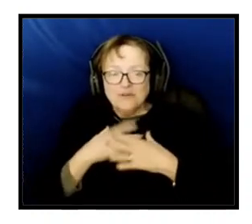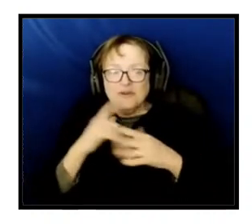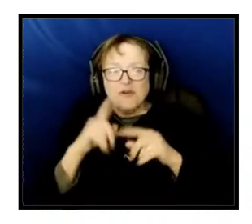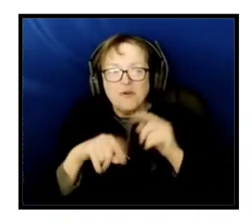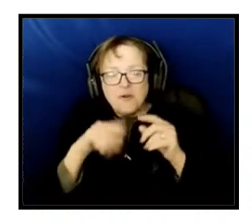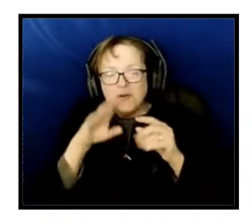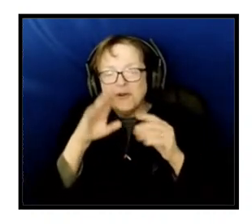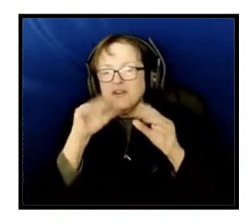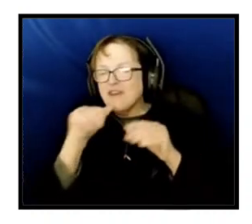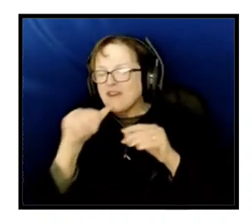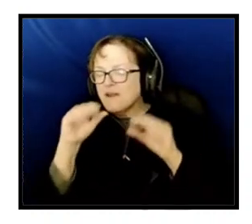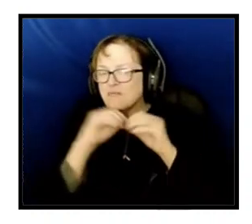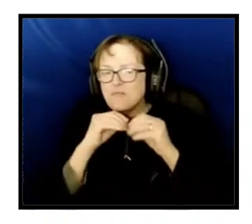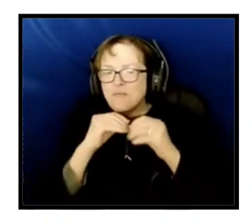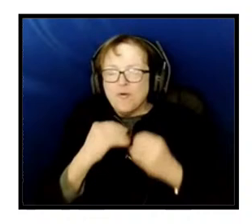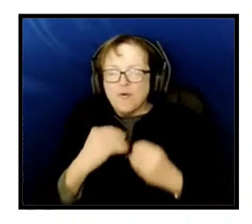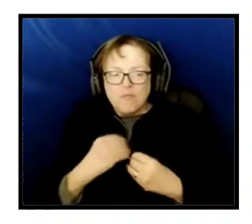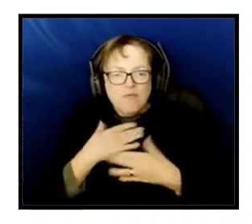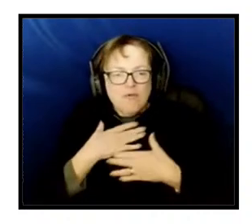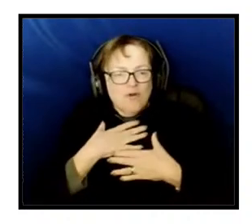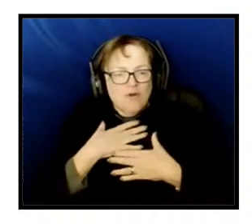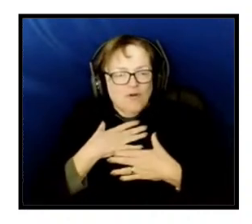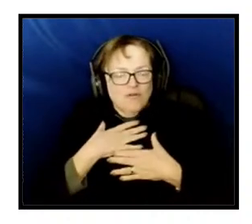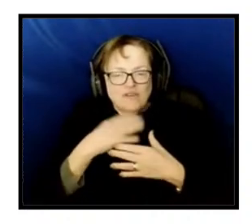more moved and